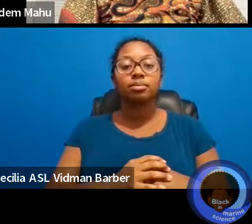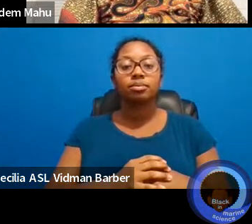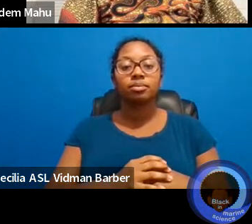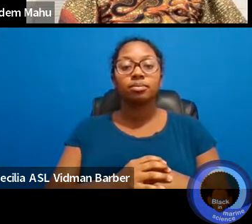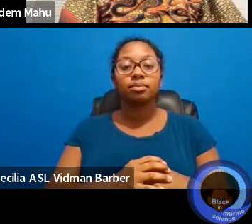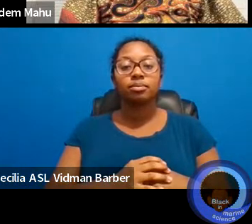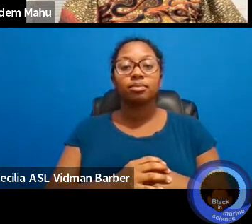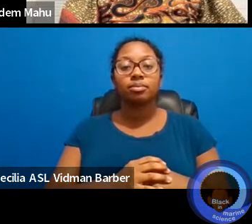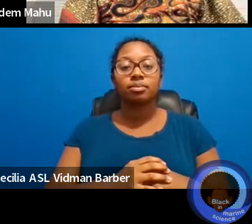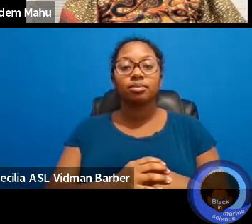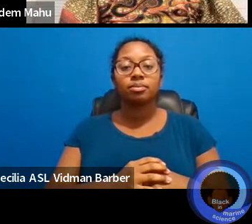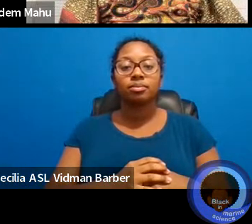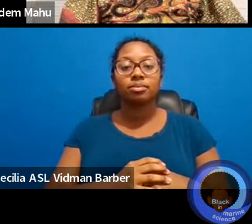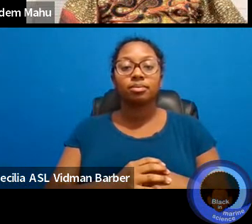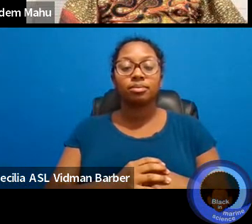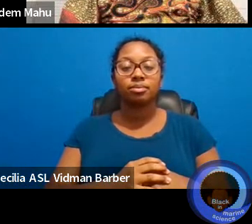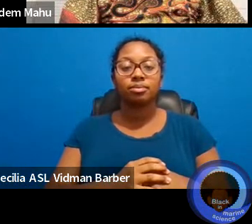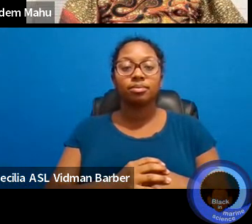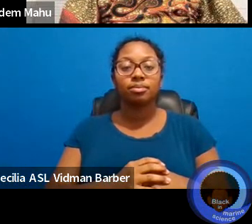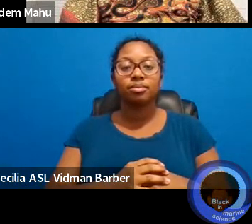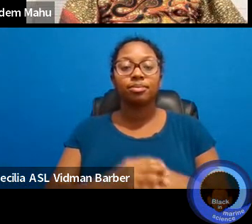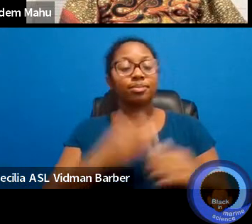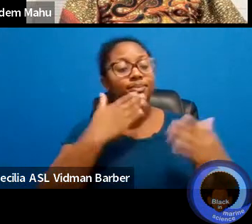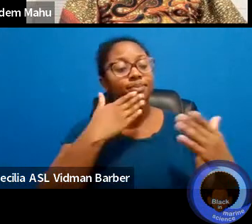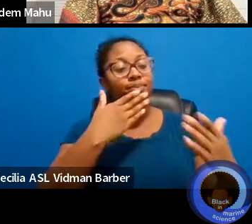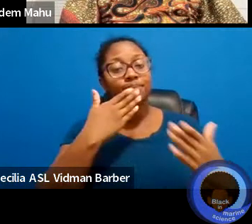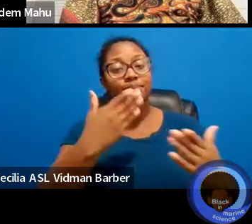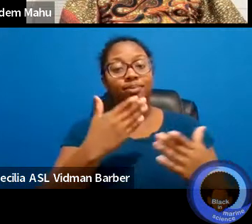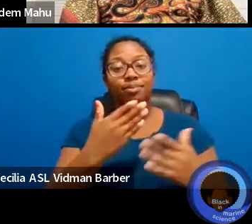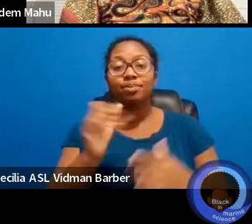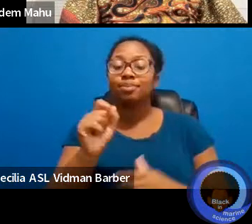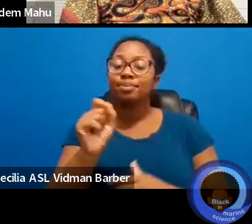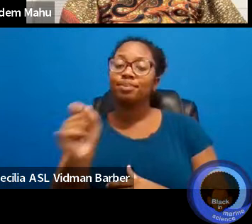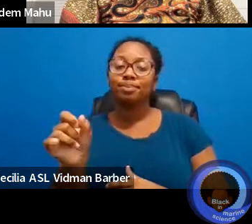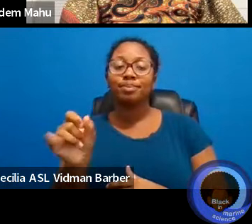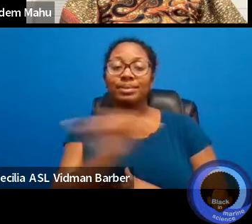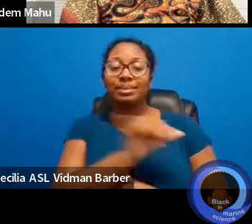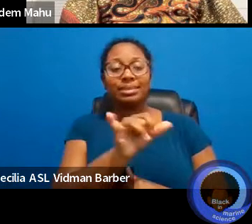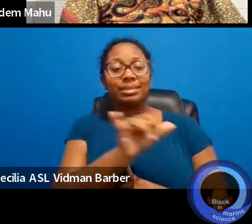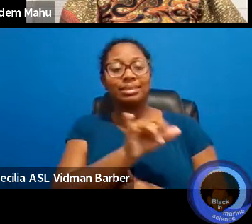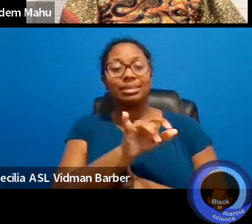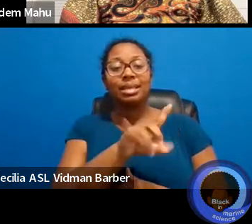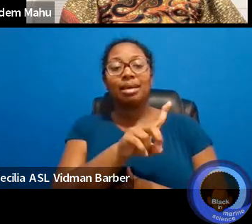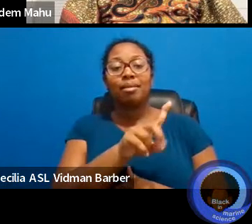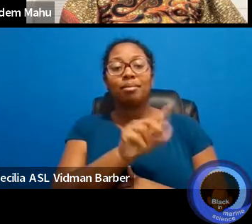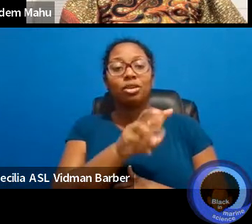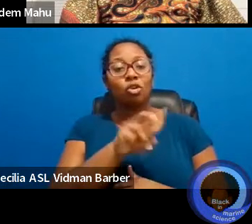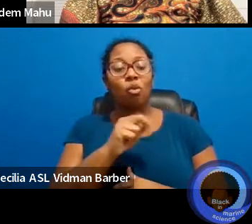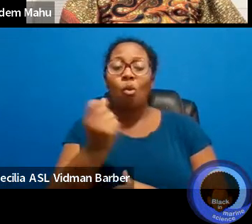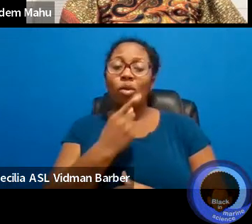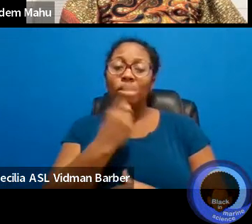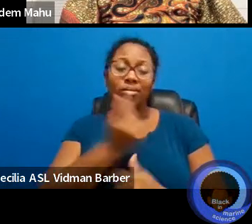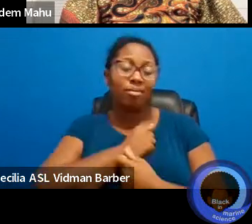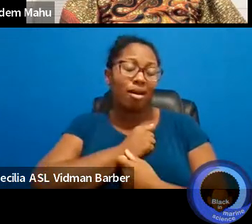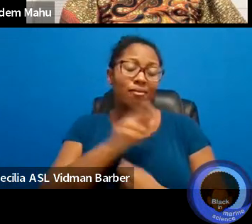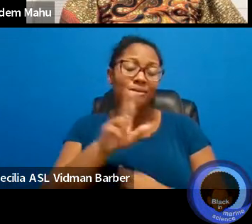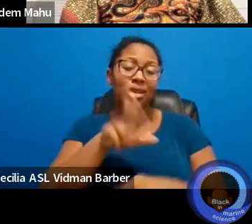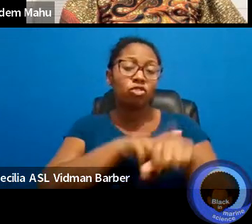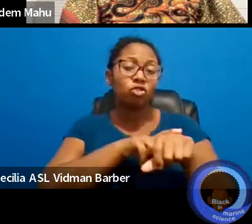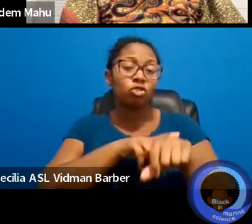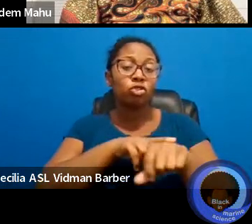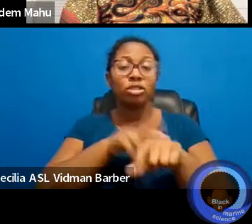very much. I've always loved nature, like Don said. I loved everything about conservation.